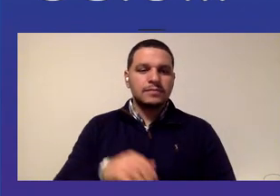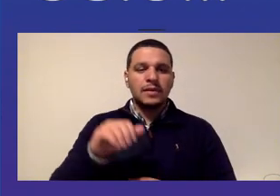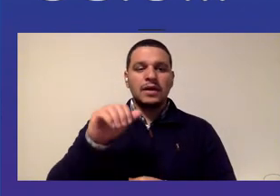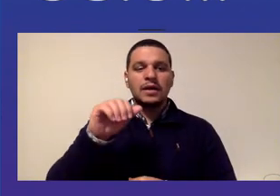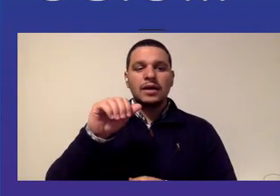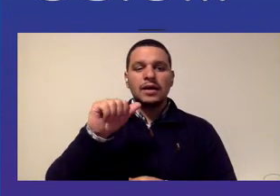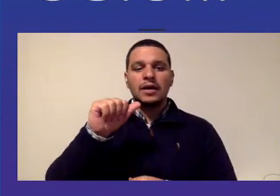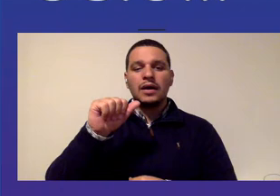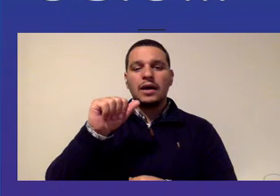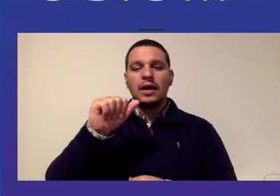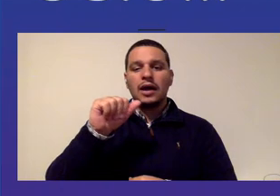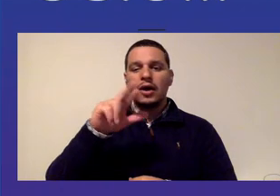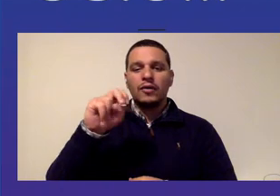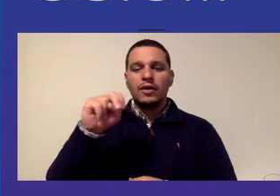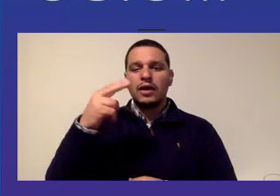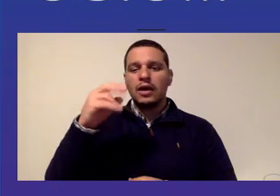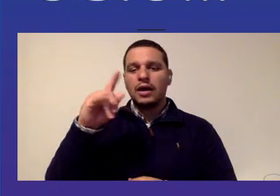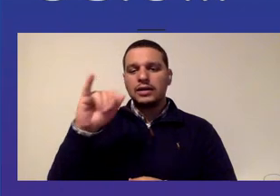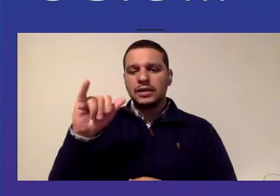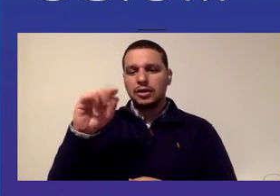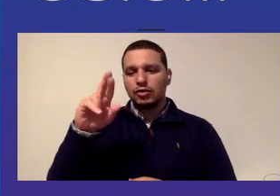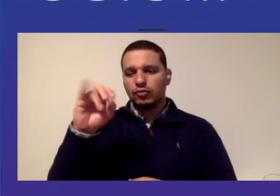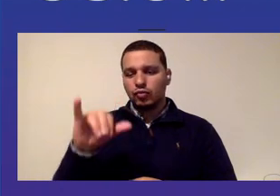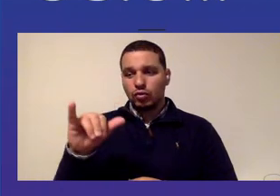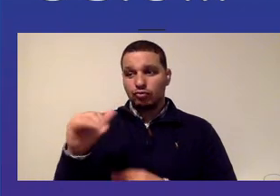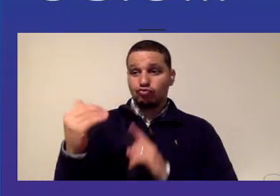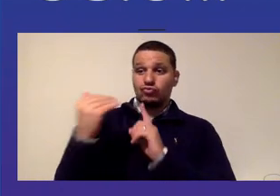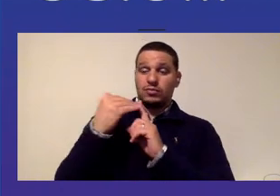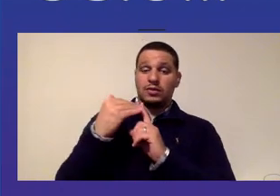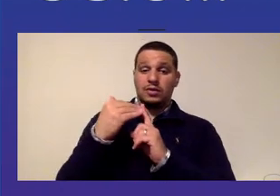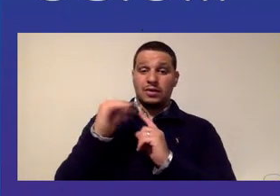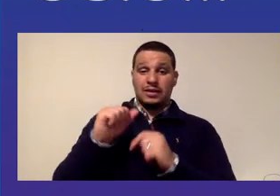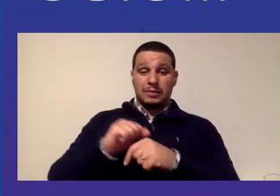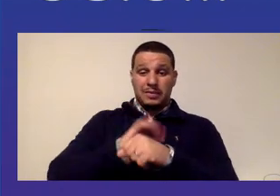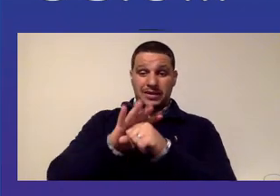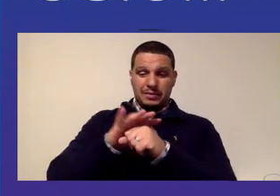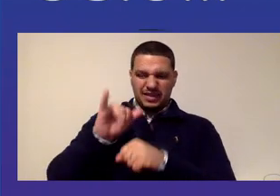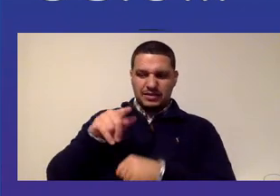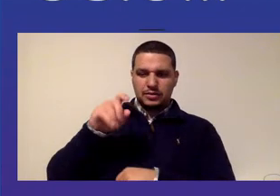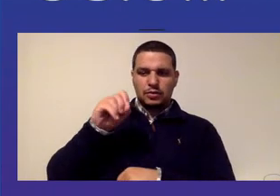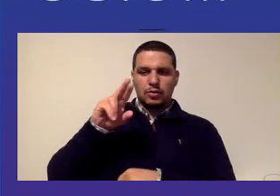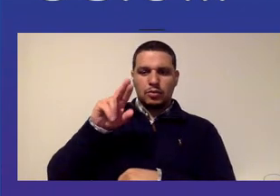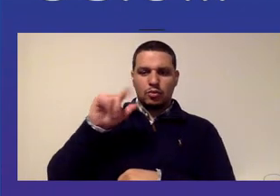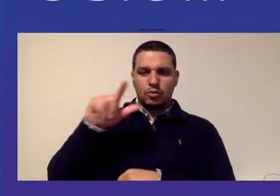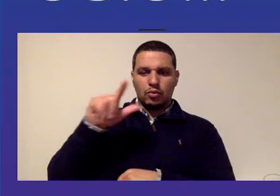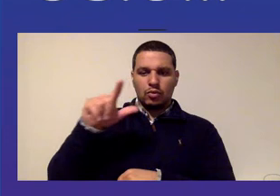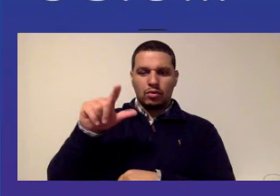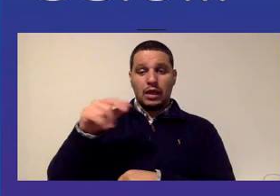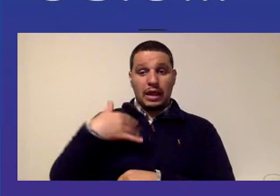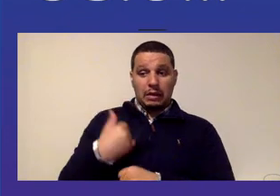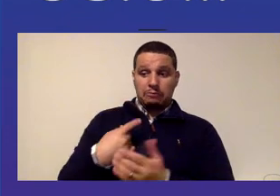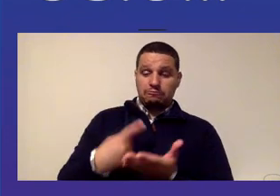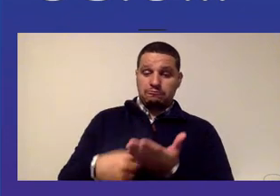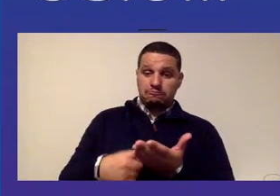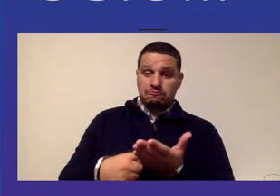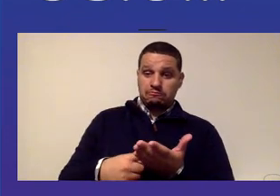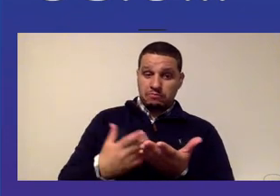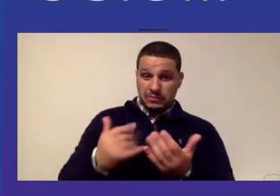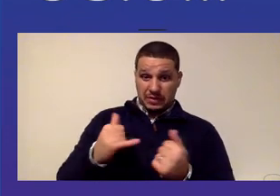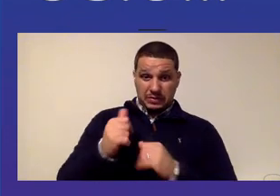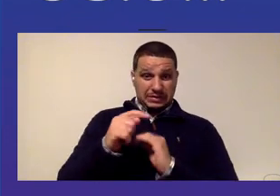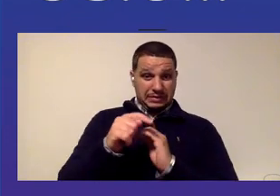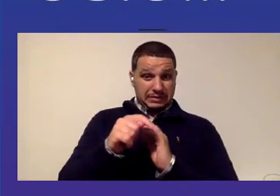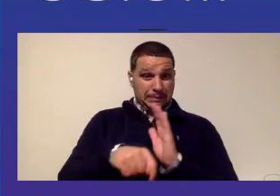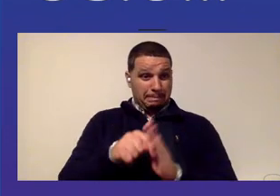As Arundhati Roy reminds us, the pandemic is a portal. And so I would argue is this time where the myths